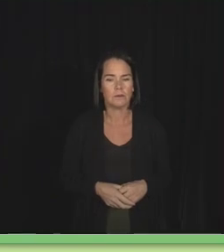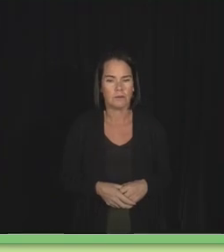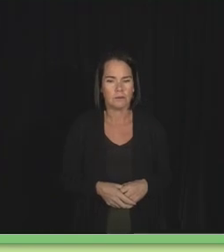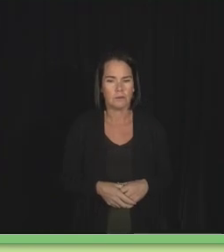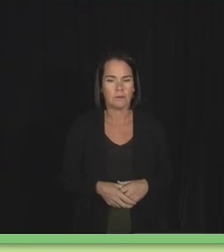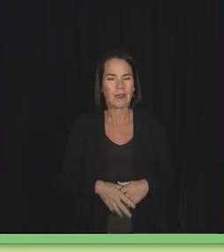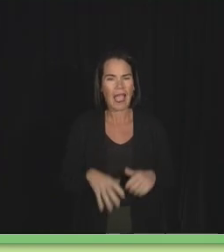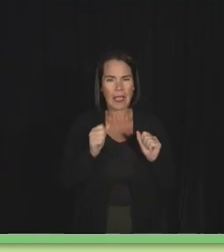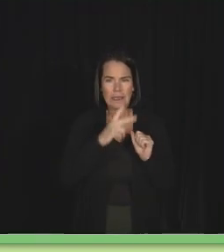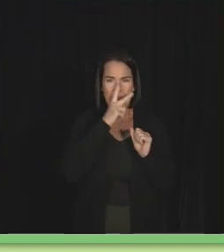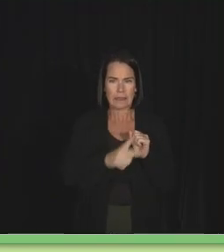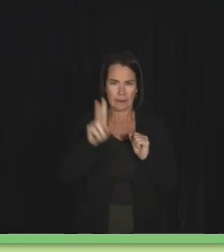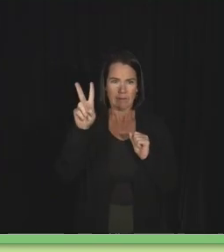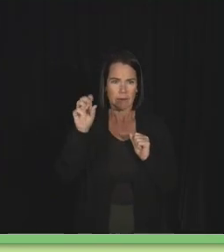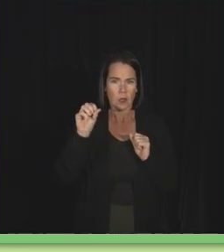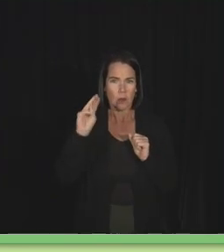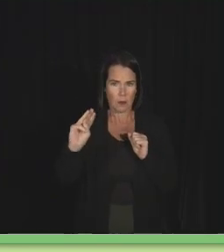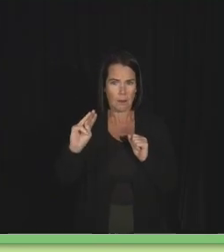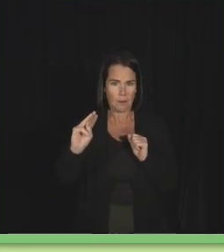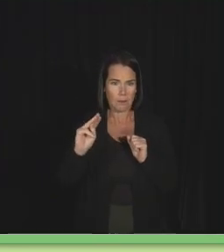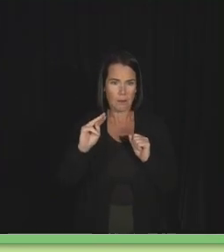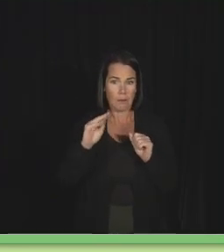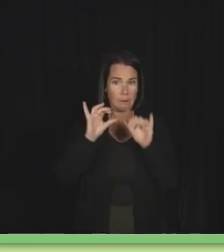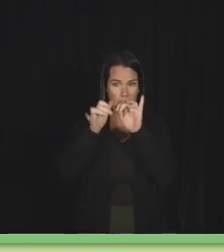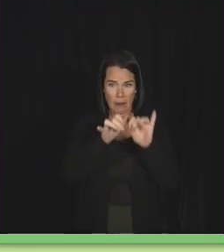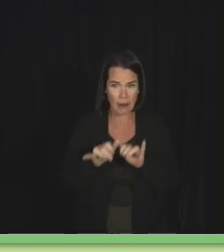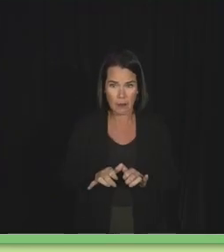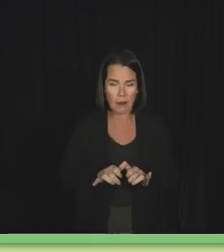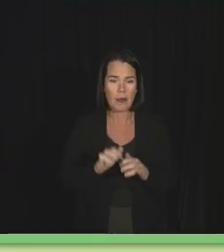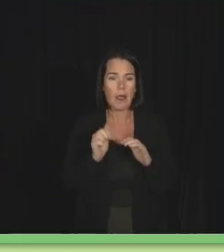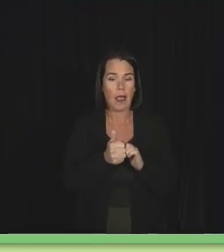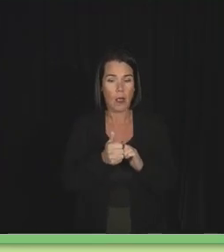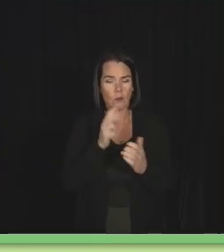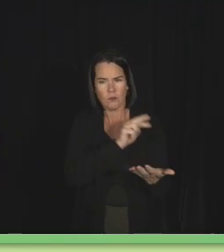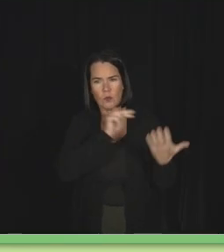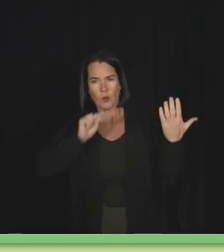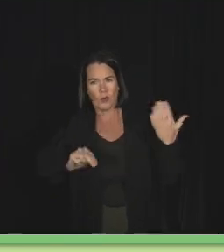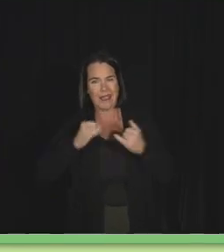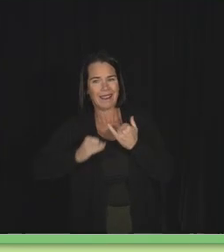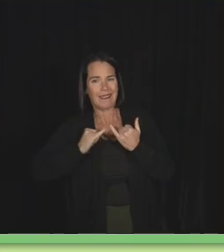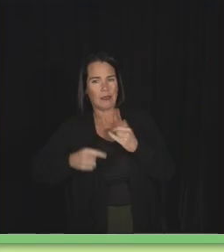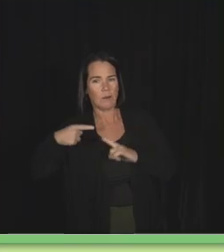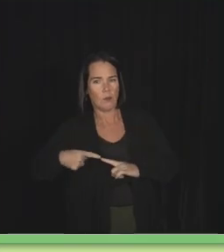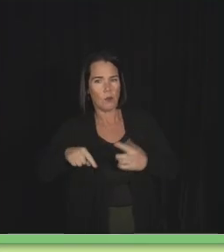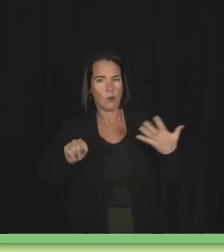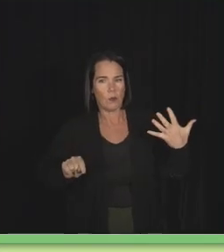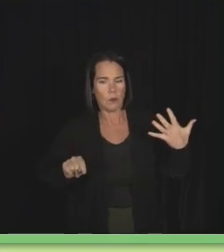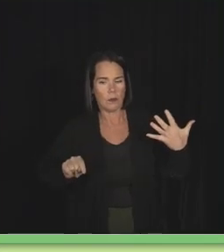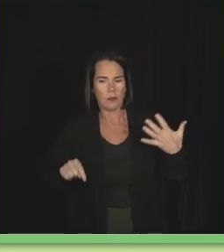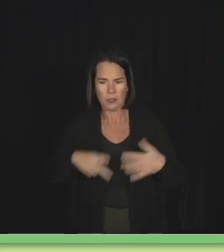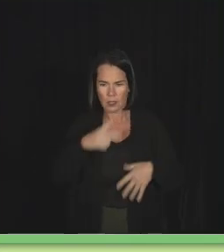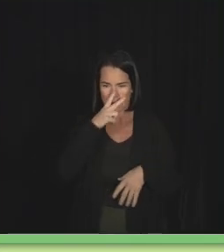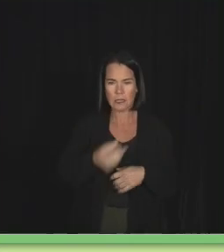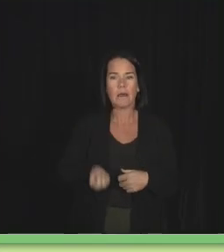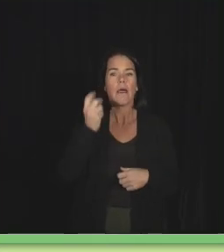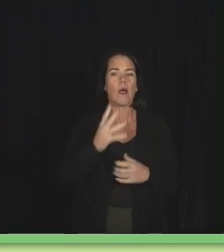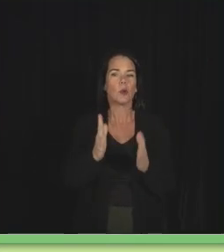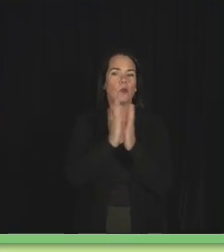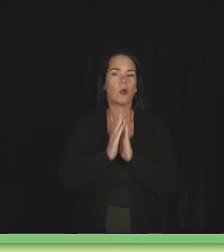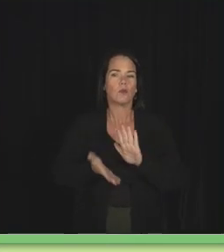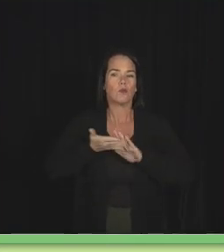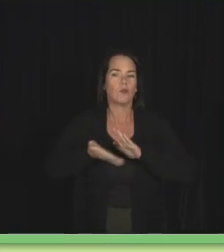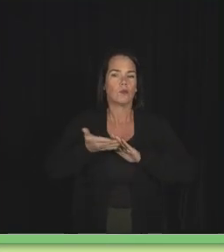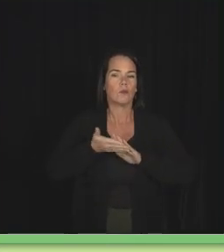VLM metrics by hitting the metrics endpoint. For example, I can see the number of requests running